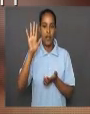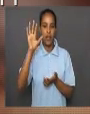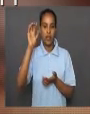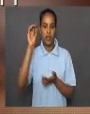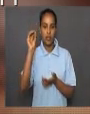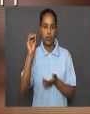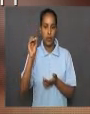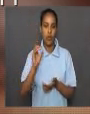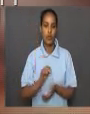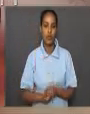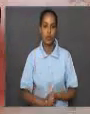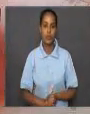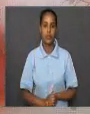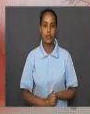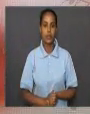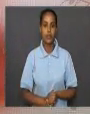2.50.